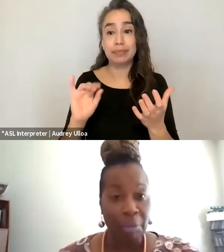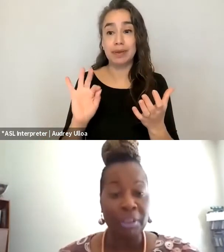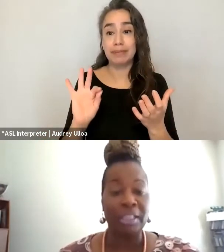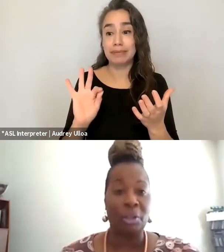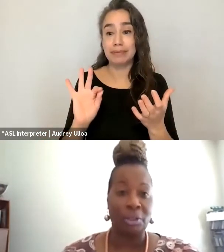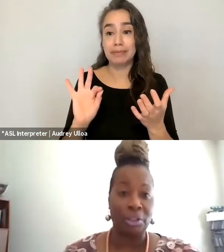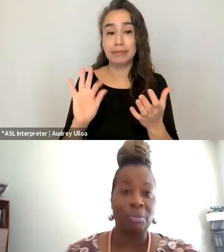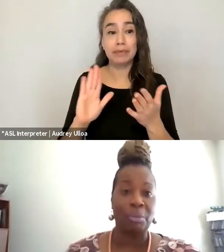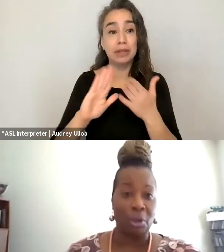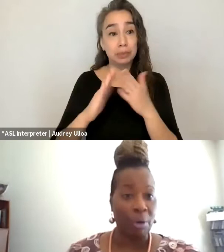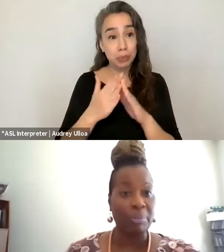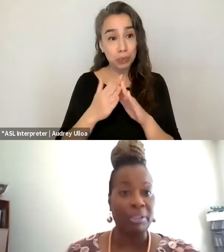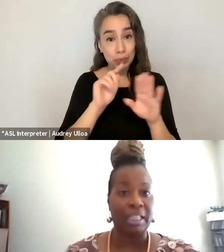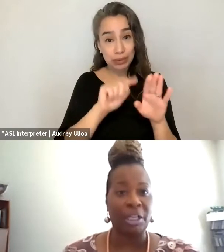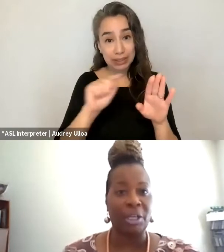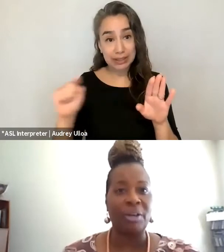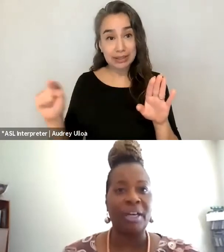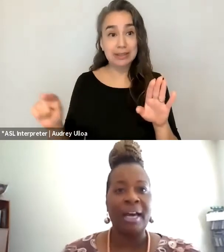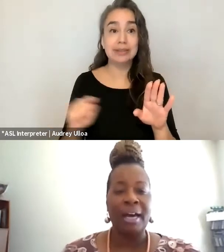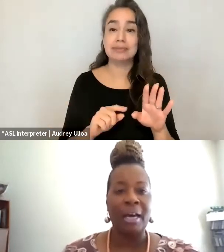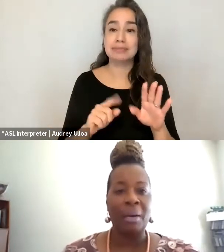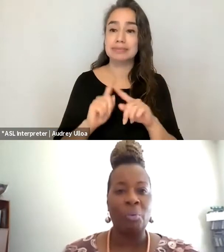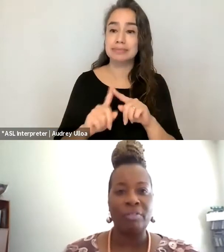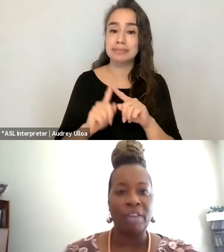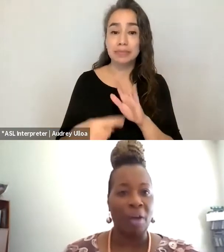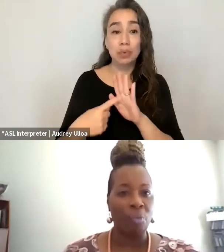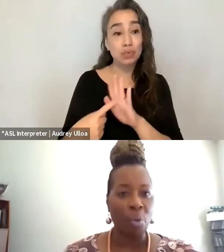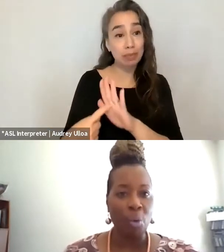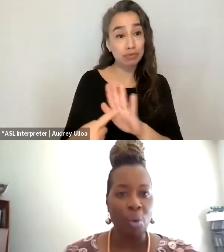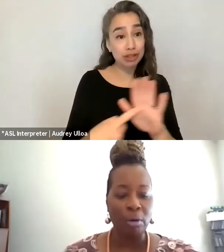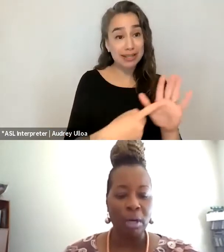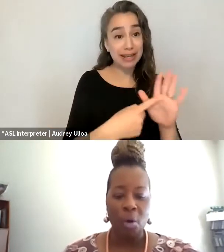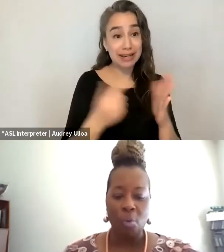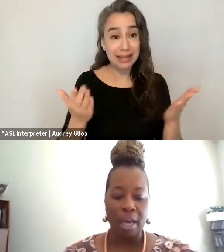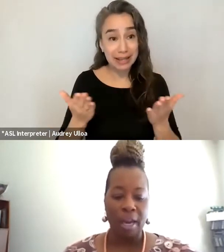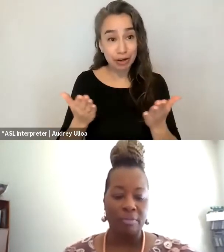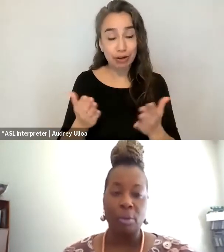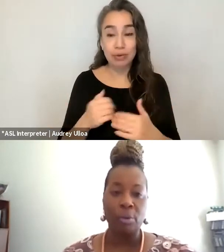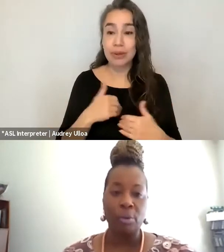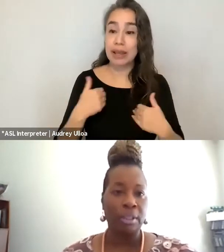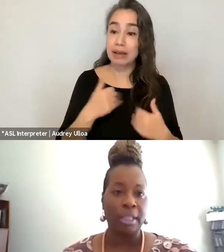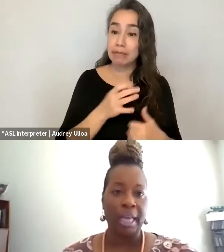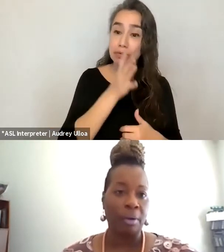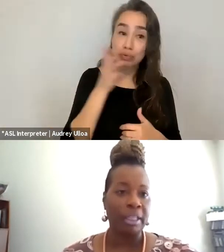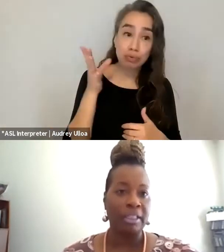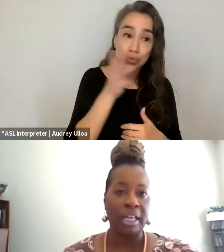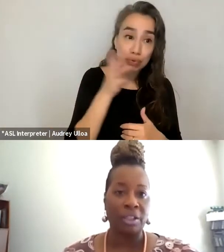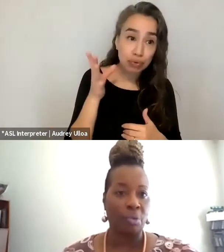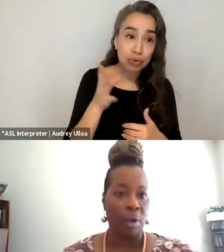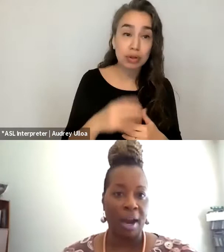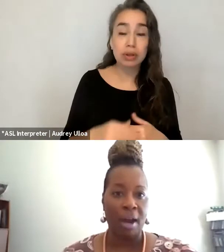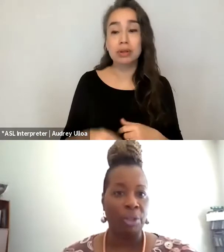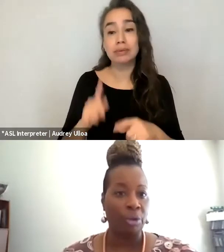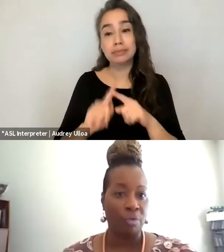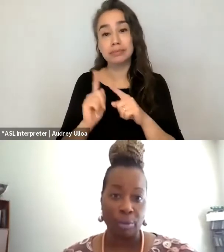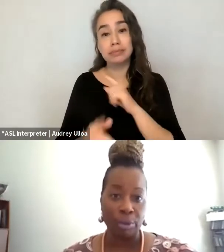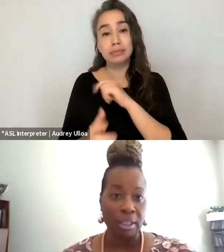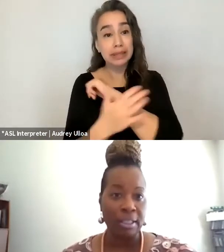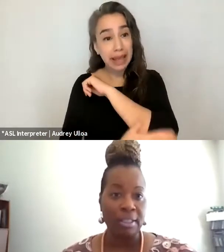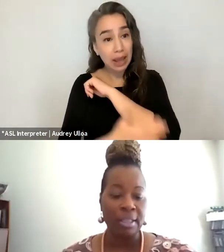of communities that are represented here. We've got rural, we have those counties that